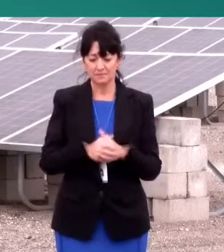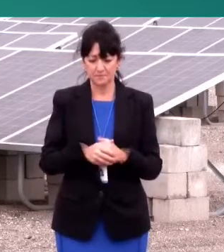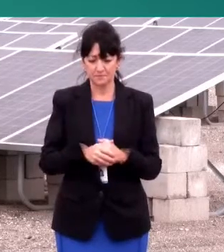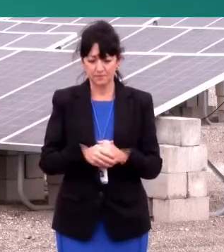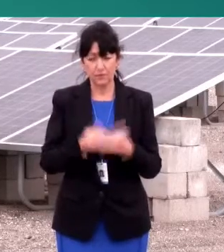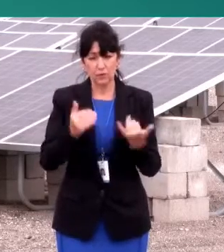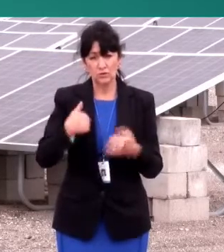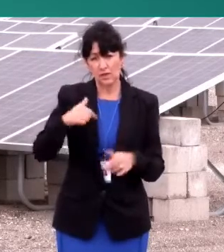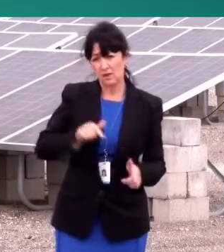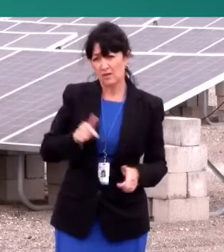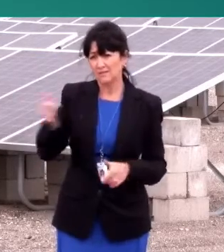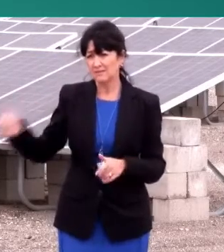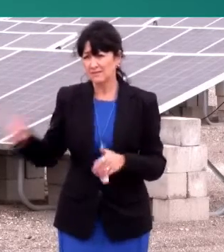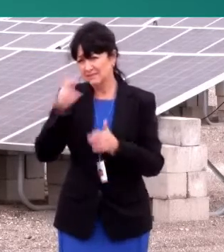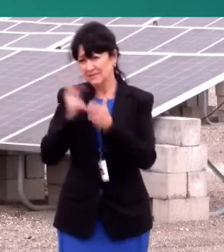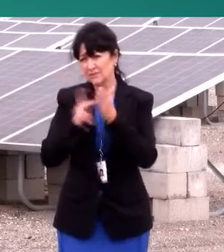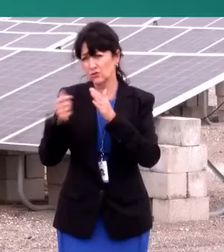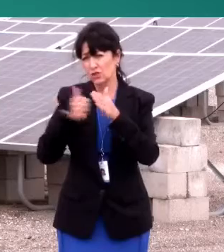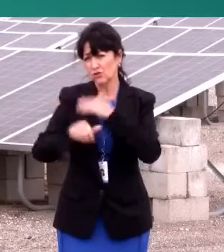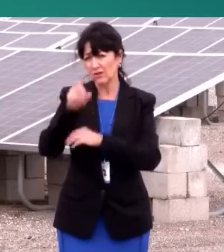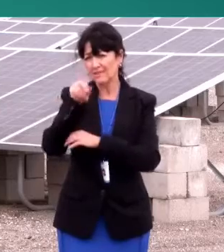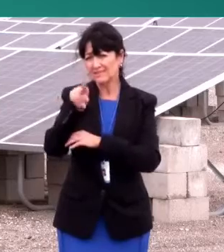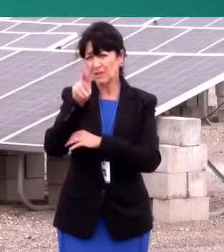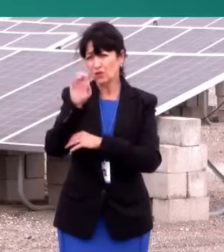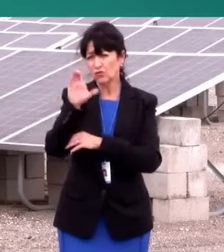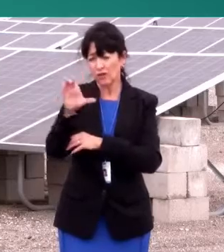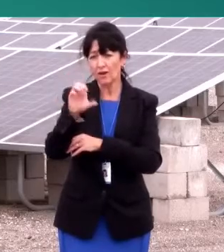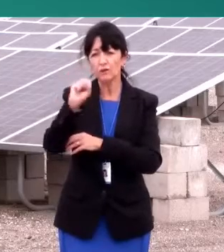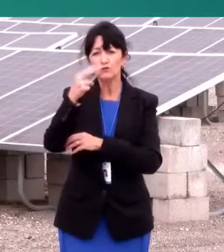Secretary of DENREC, Sean Garvin.